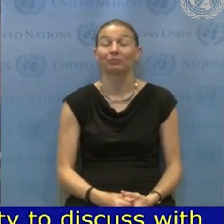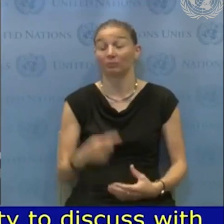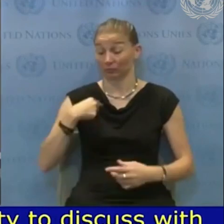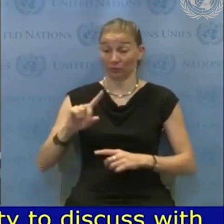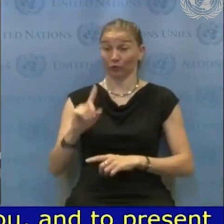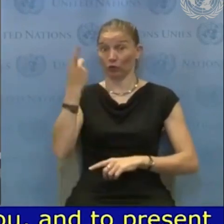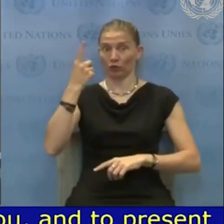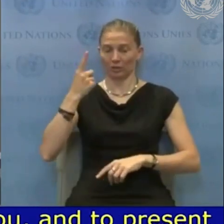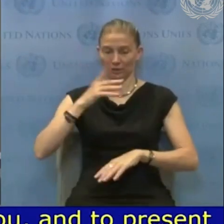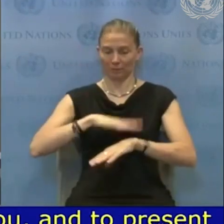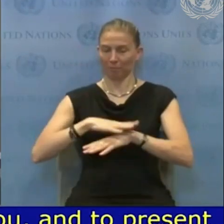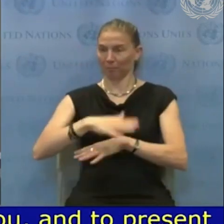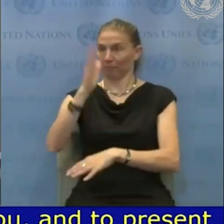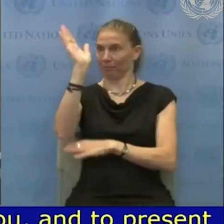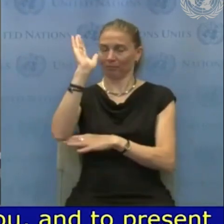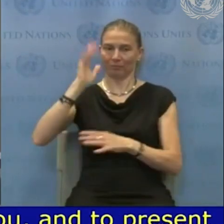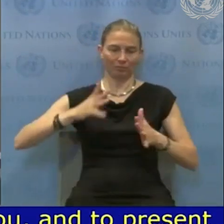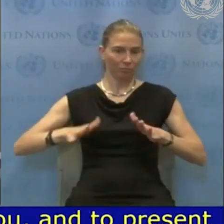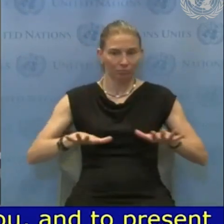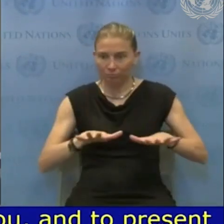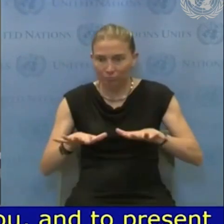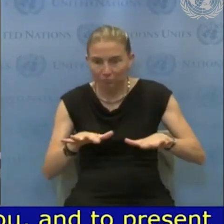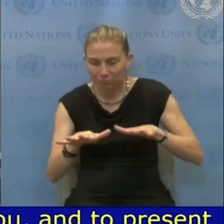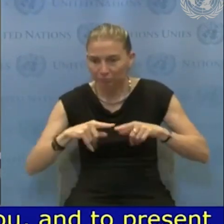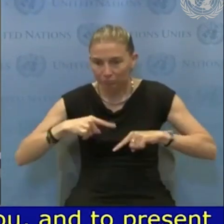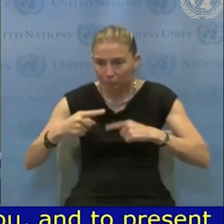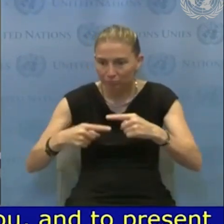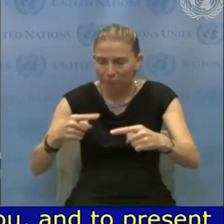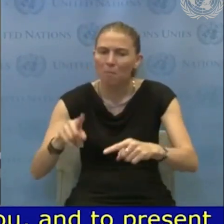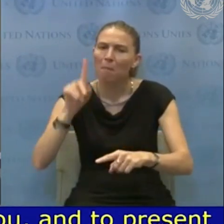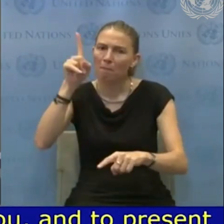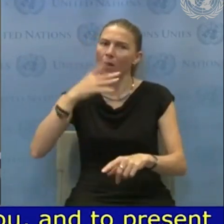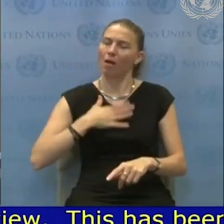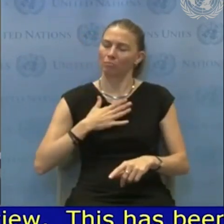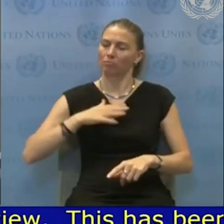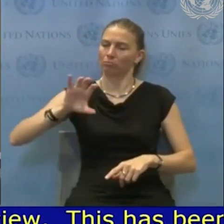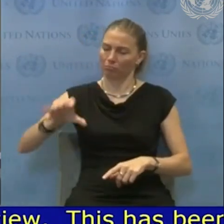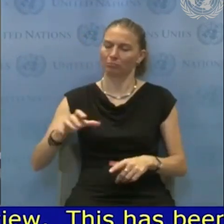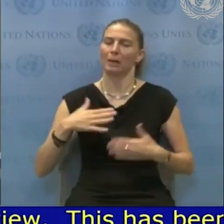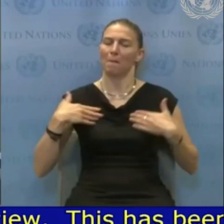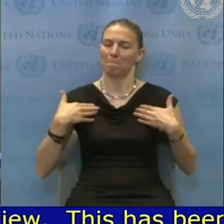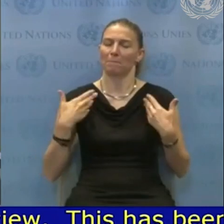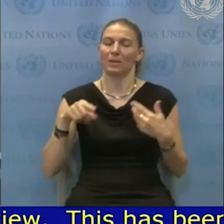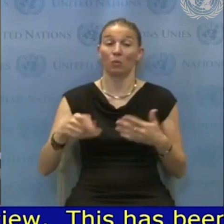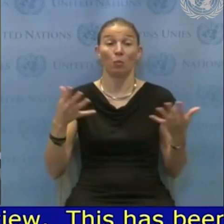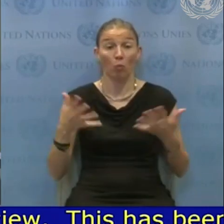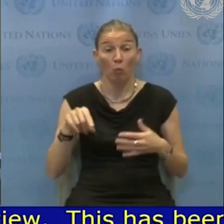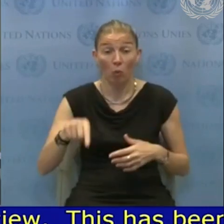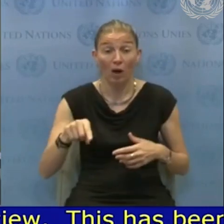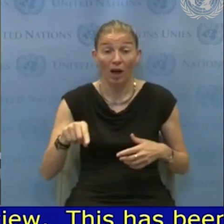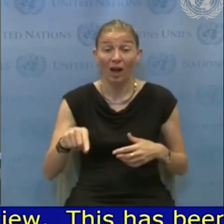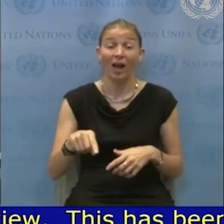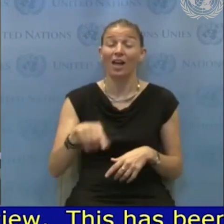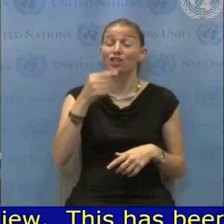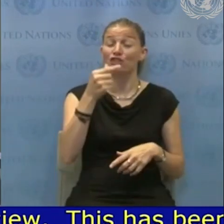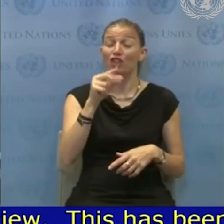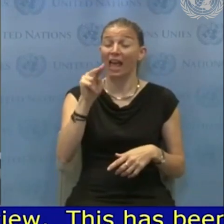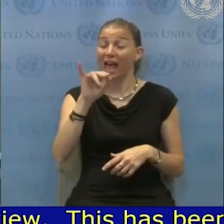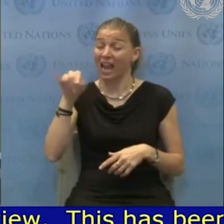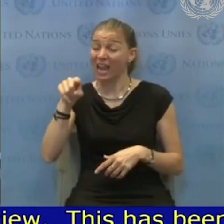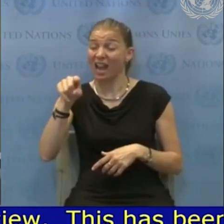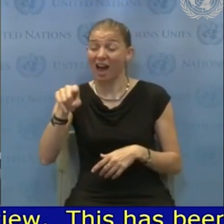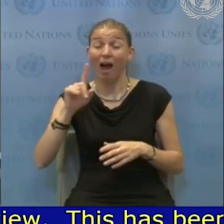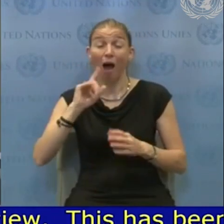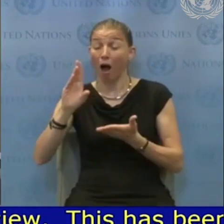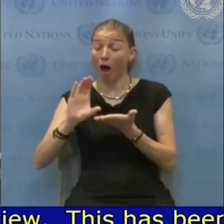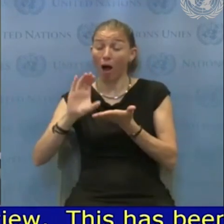as a country, very proud that we continue to spend 0.7% of our GNI on international aid. But of course,